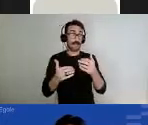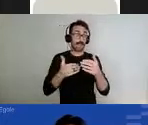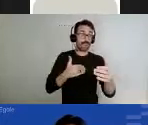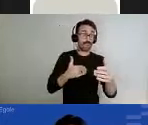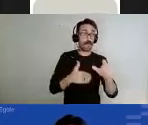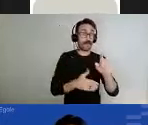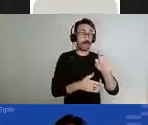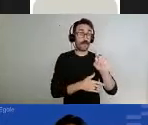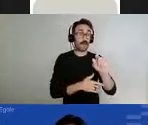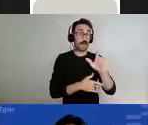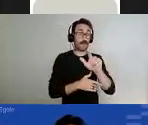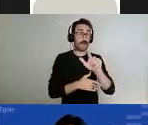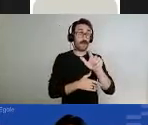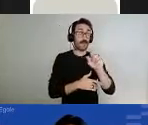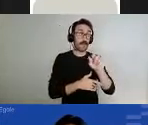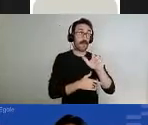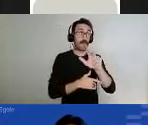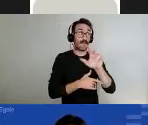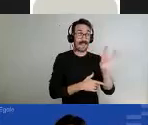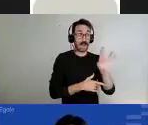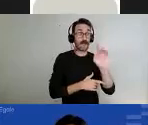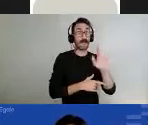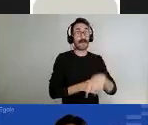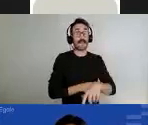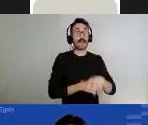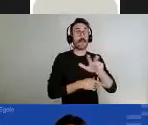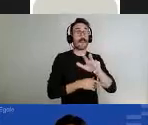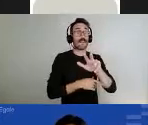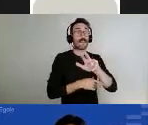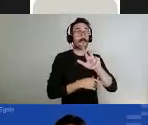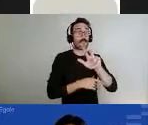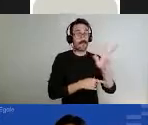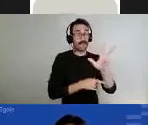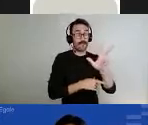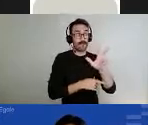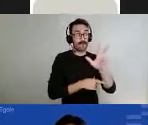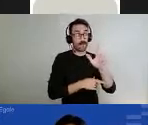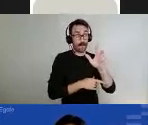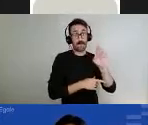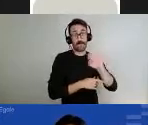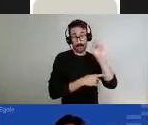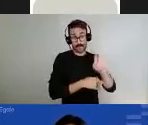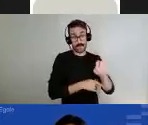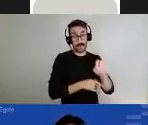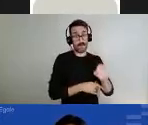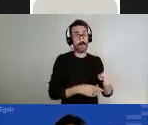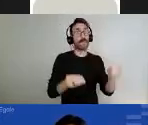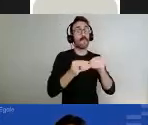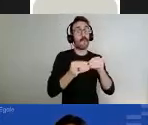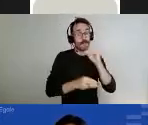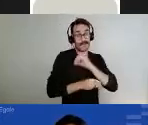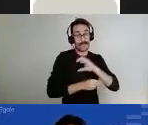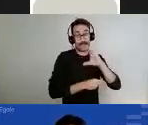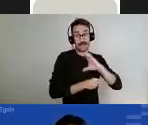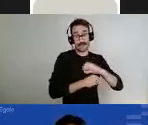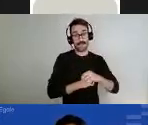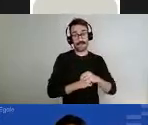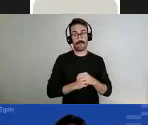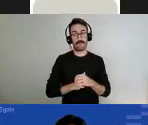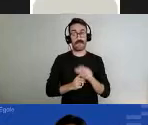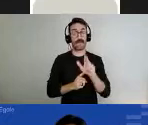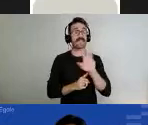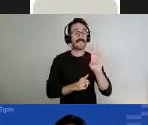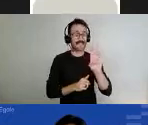in 2038, gradually increasing even more until